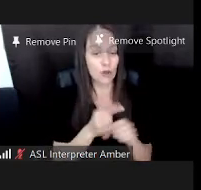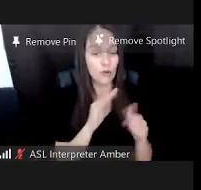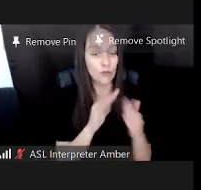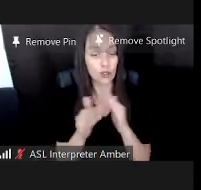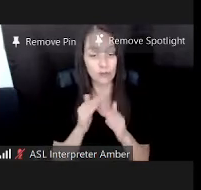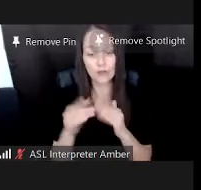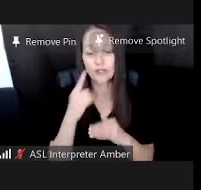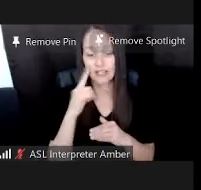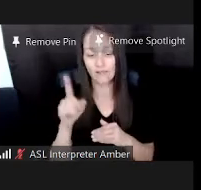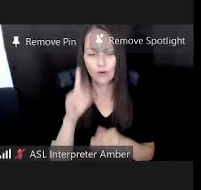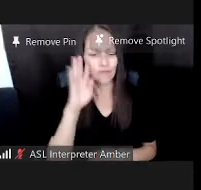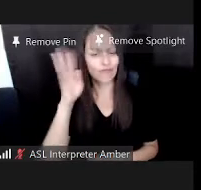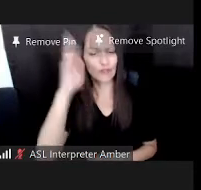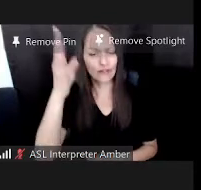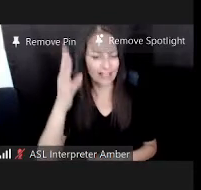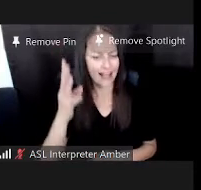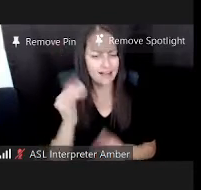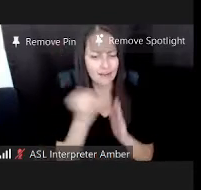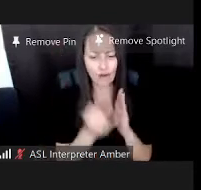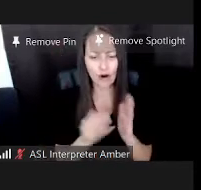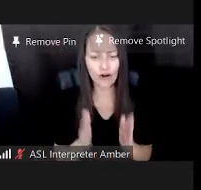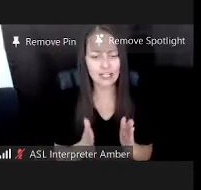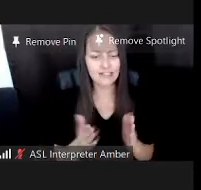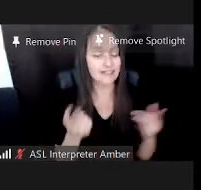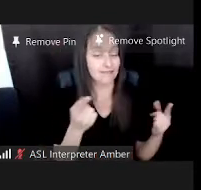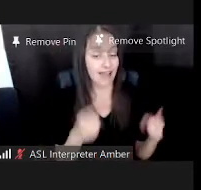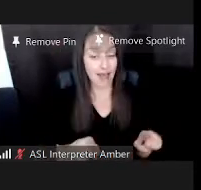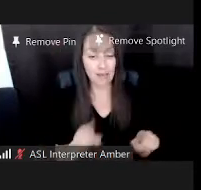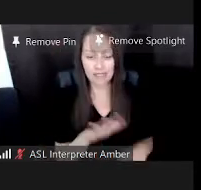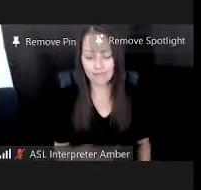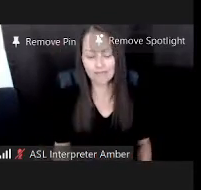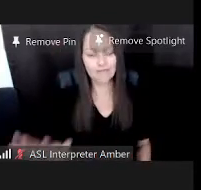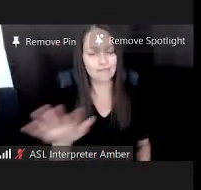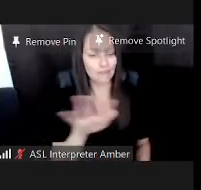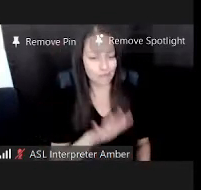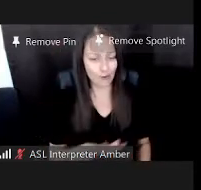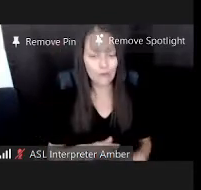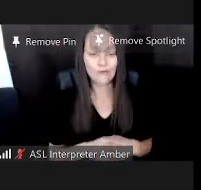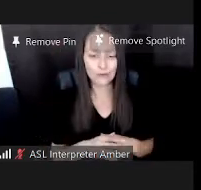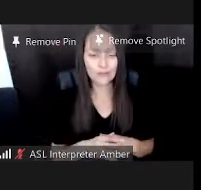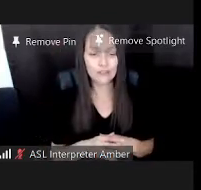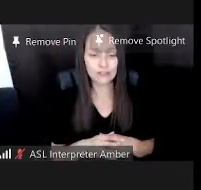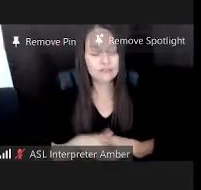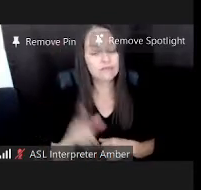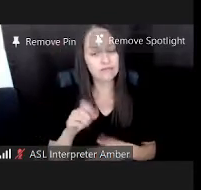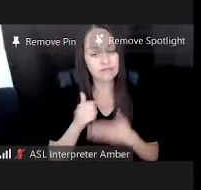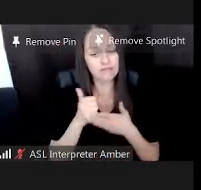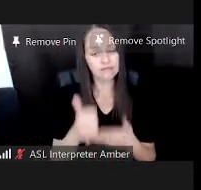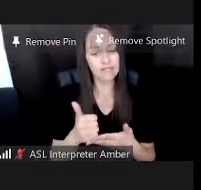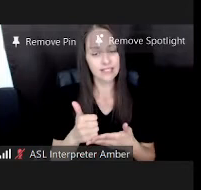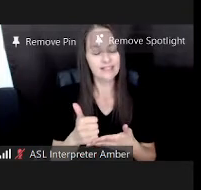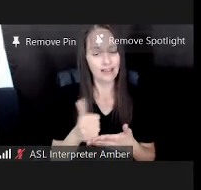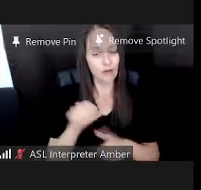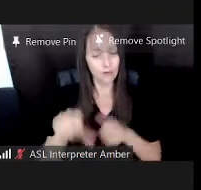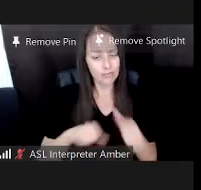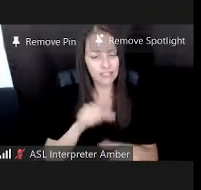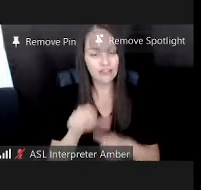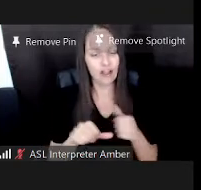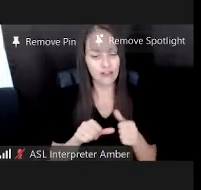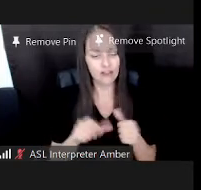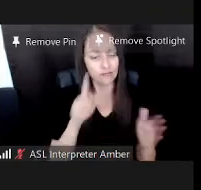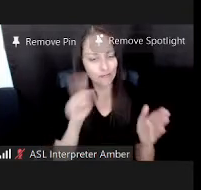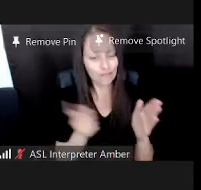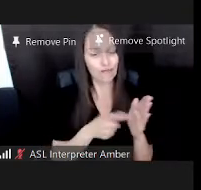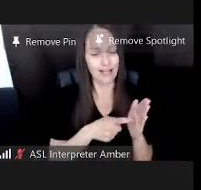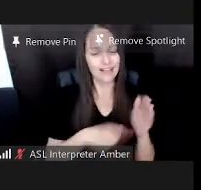creative practitioners. This is happening all over. These kinds of things are happening all over. So we have to help each other, hold each other up across all